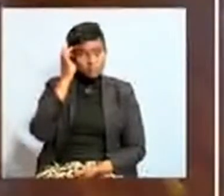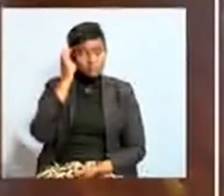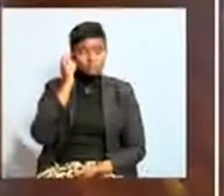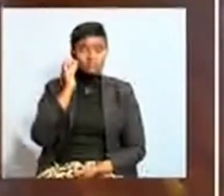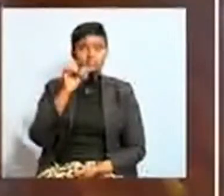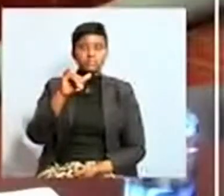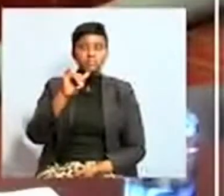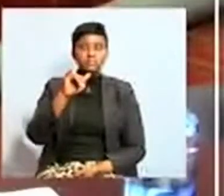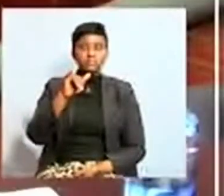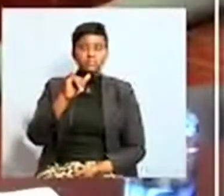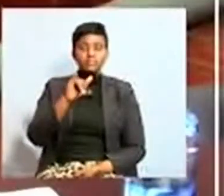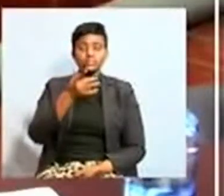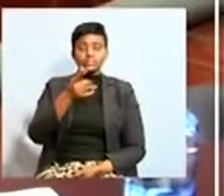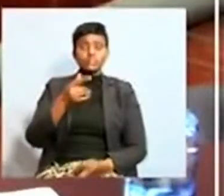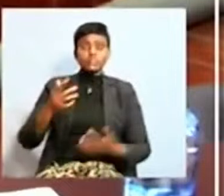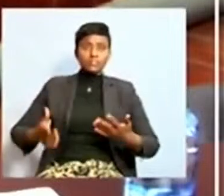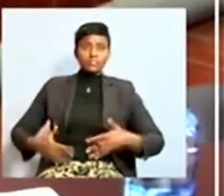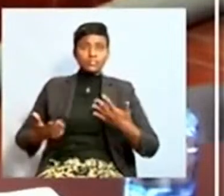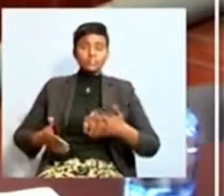Are you satisfied?